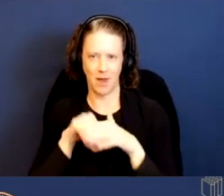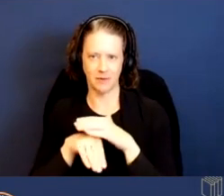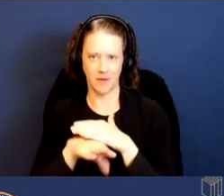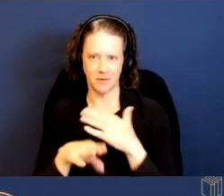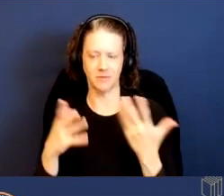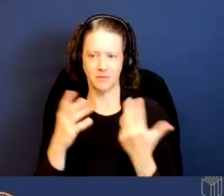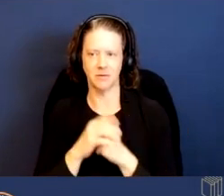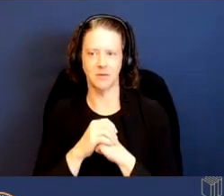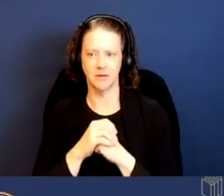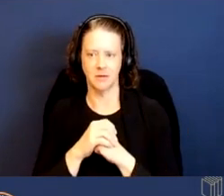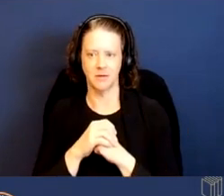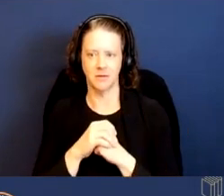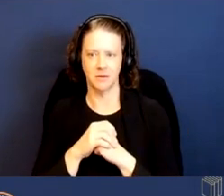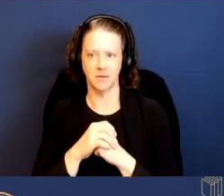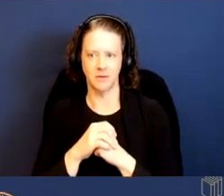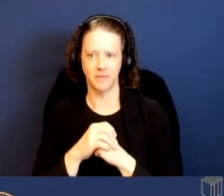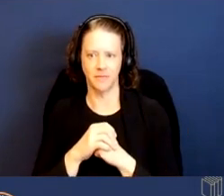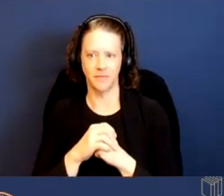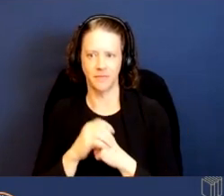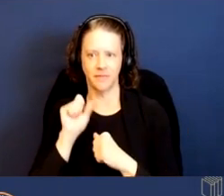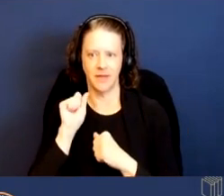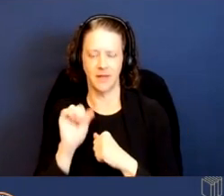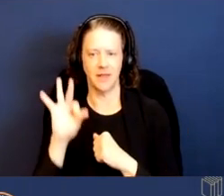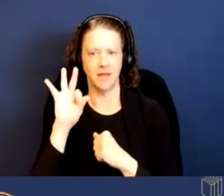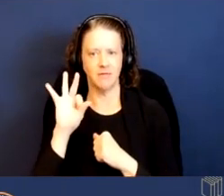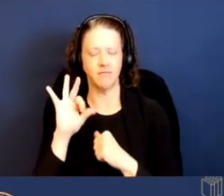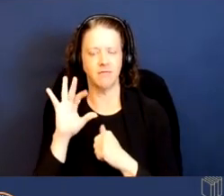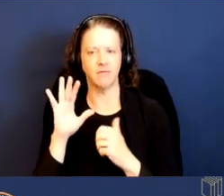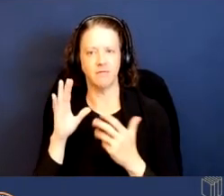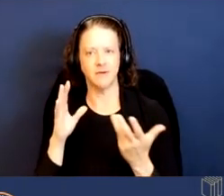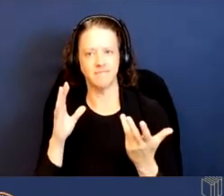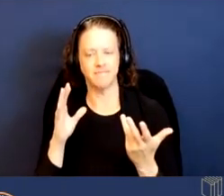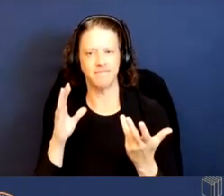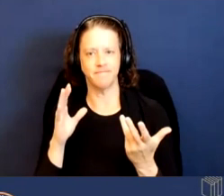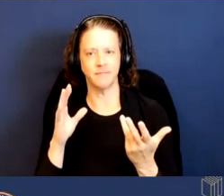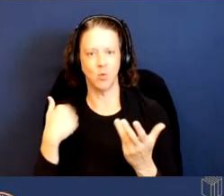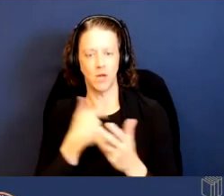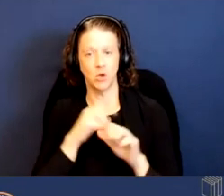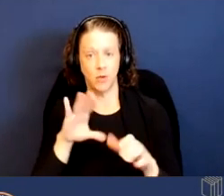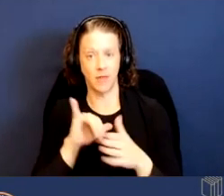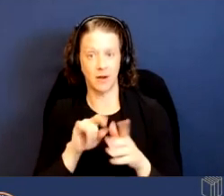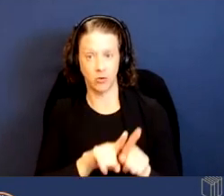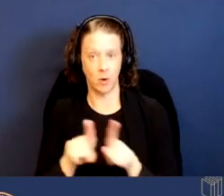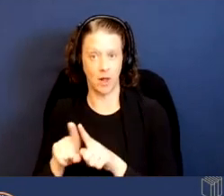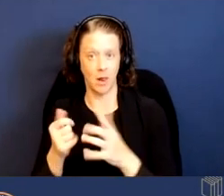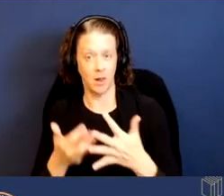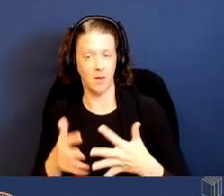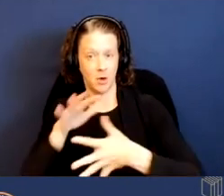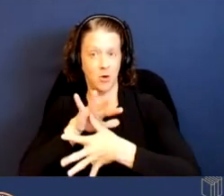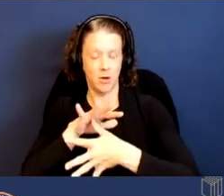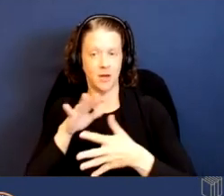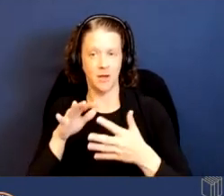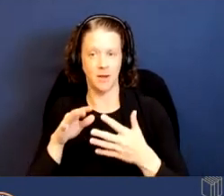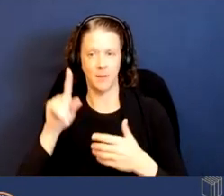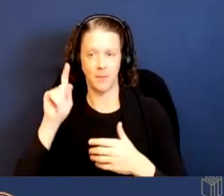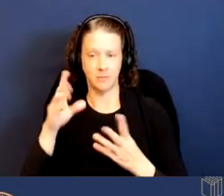so, I think within that as well, the priority in terms of must